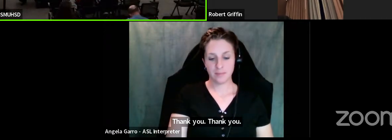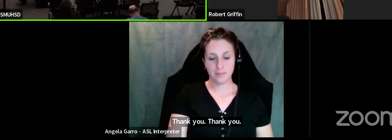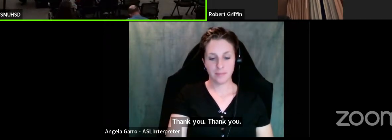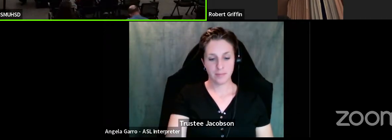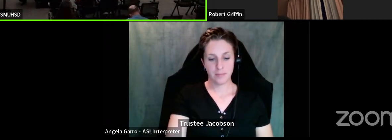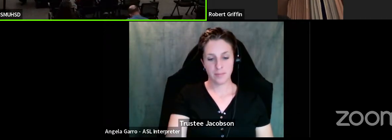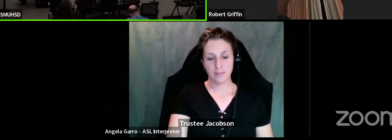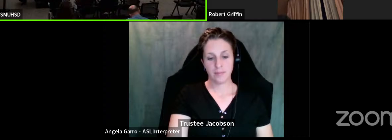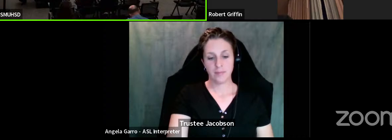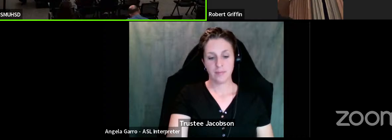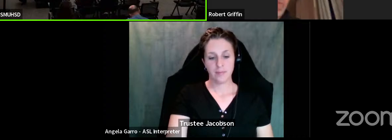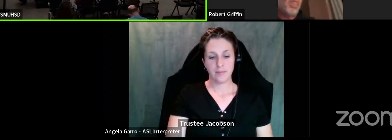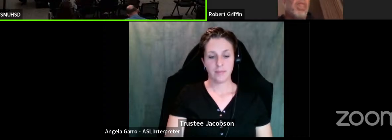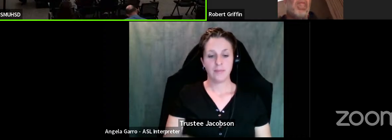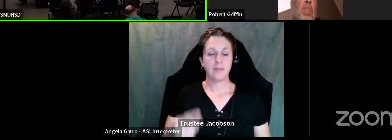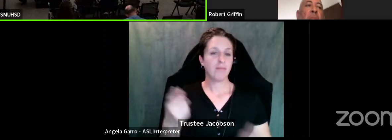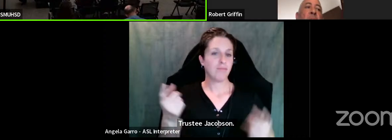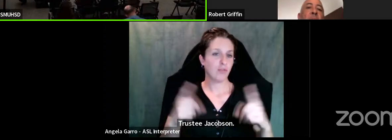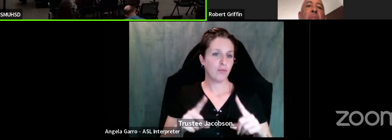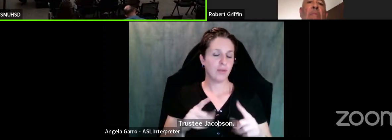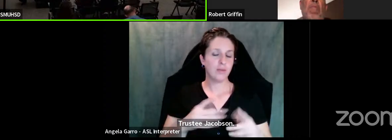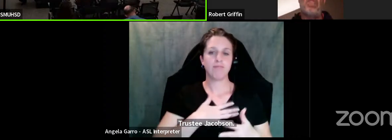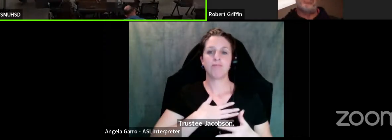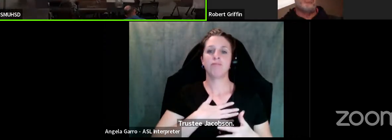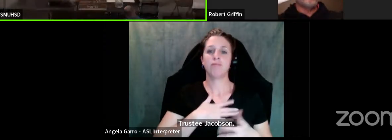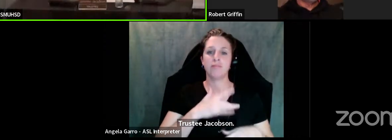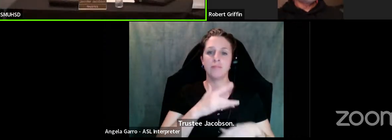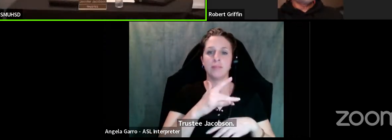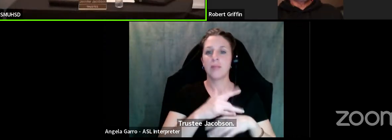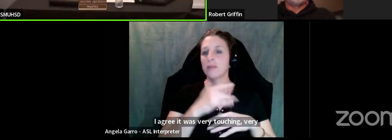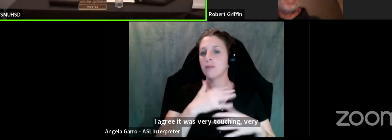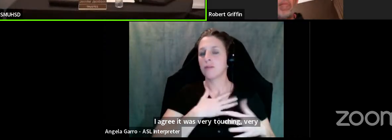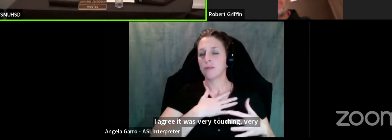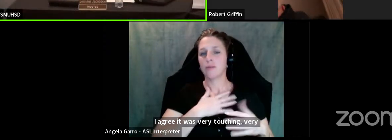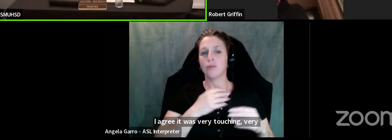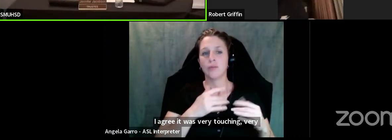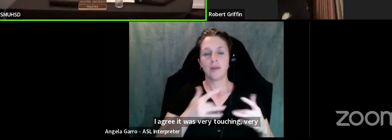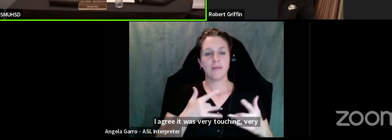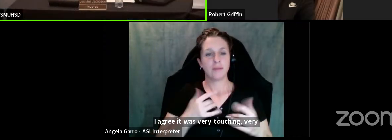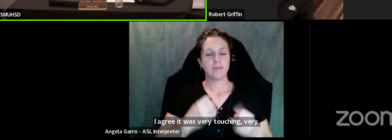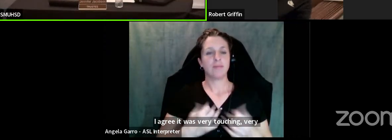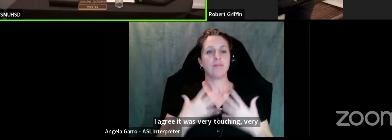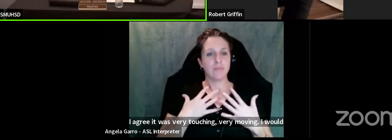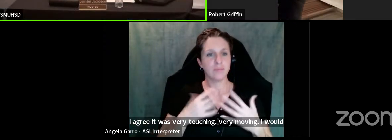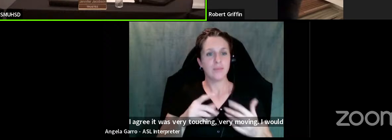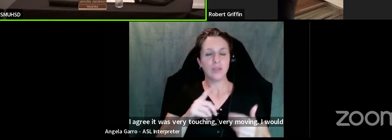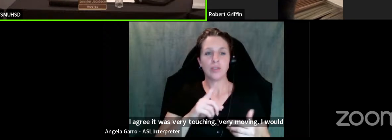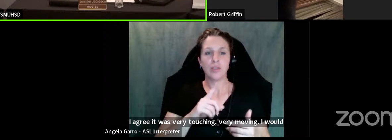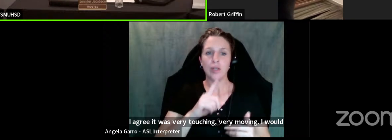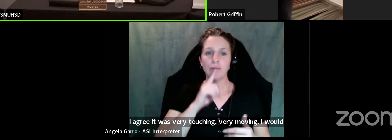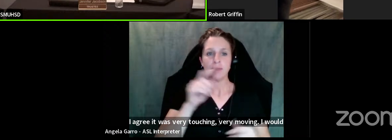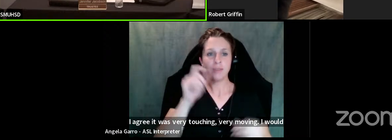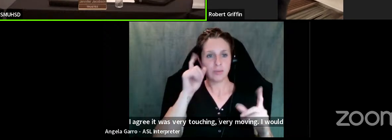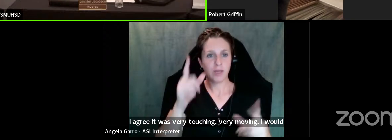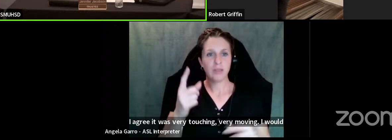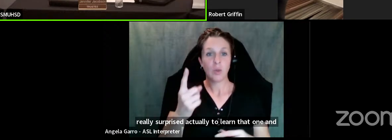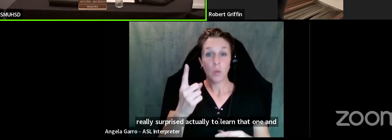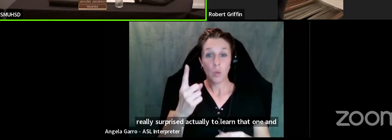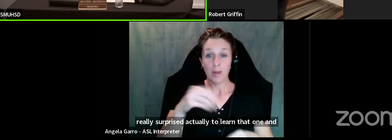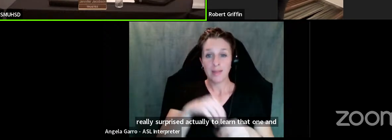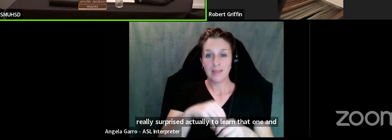I agree. It was very touching, very moving. I was really surprised actually to learn that 1 in